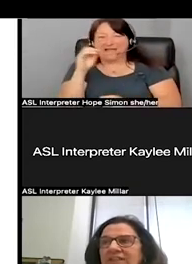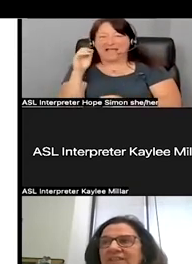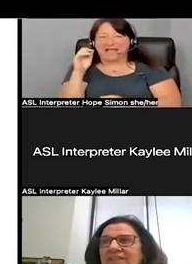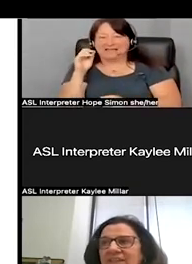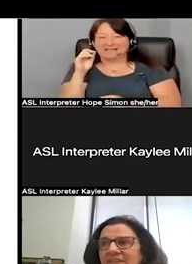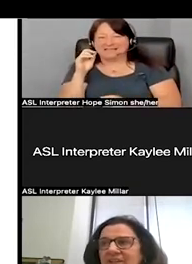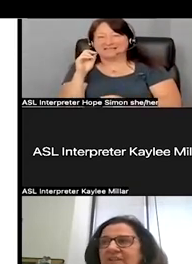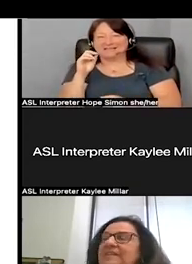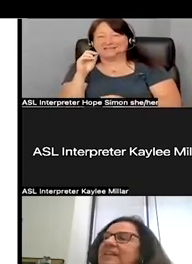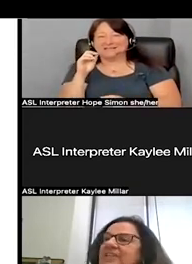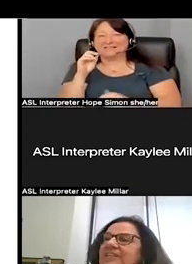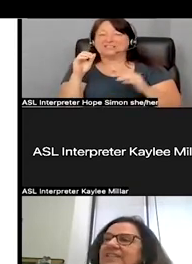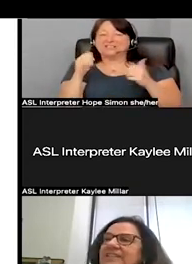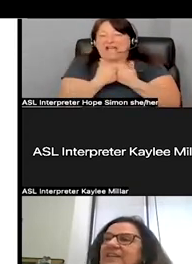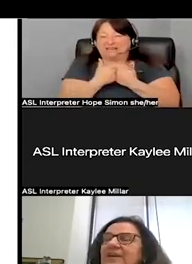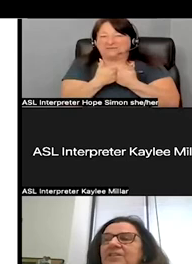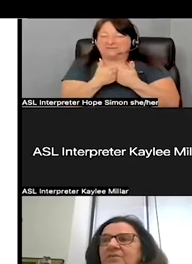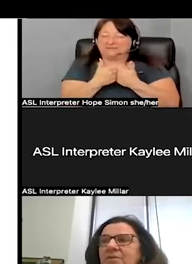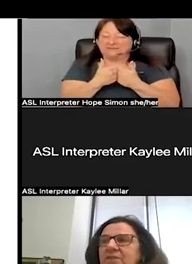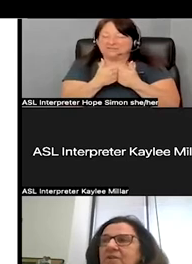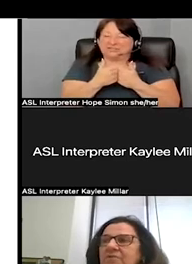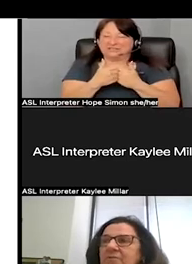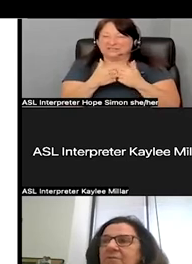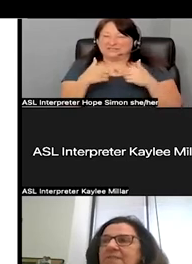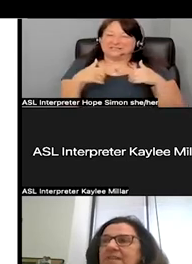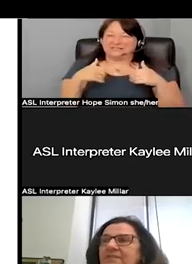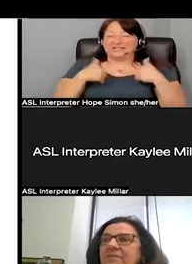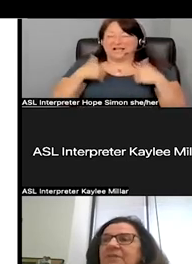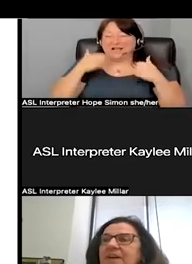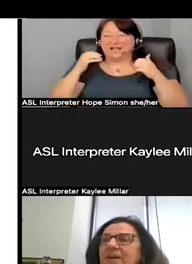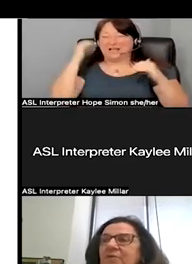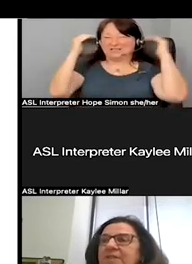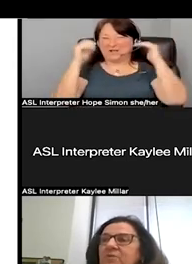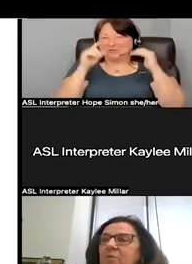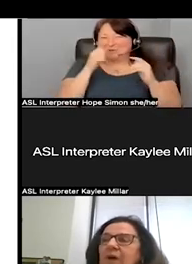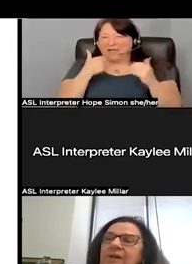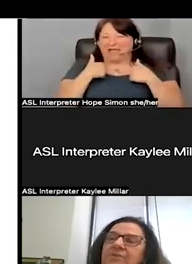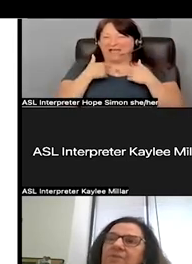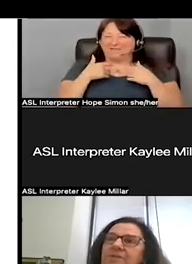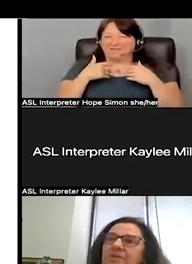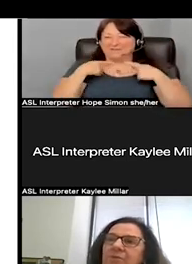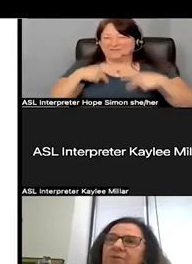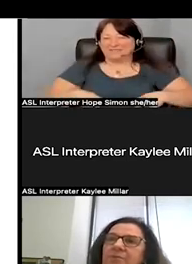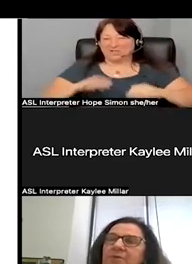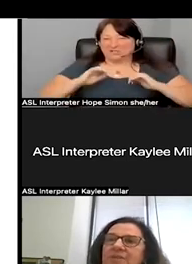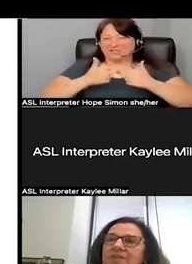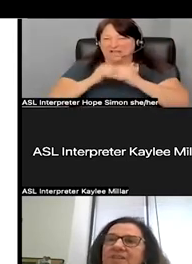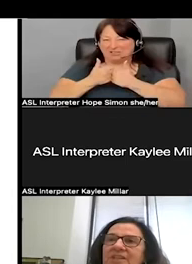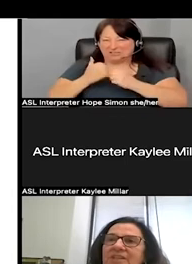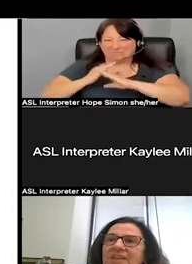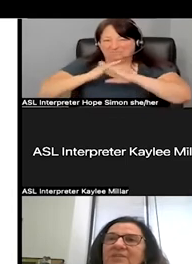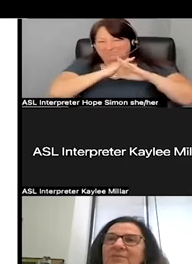challenged young adult. So we want to make sure everyone was safe. We did a walkthrough as a group,